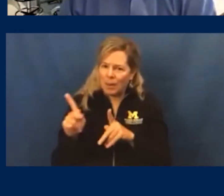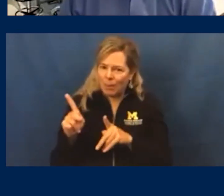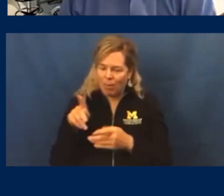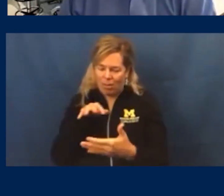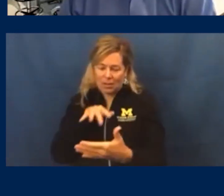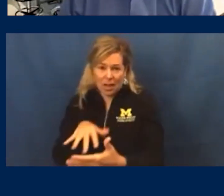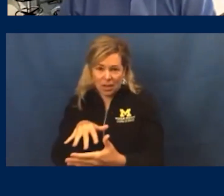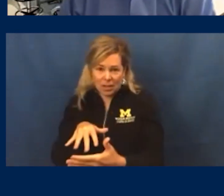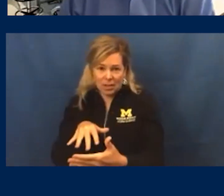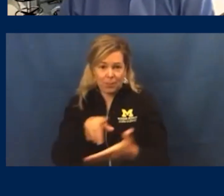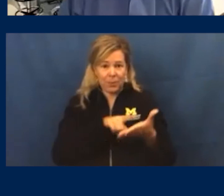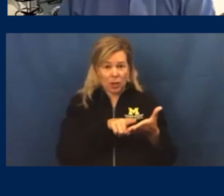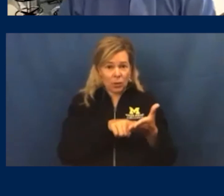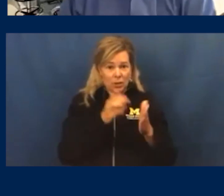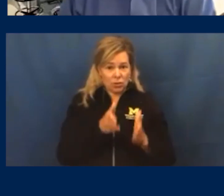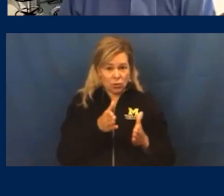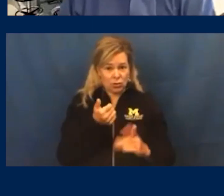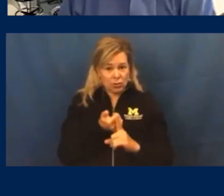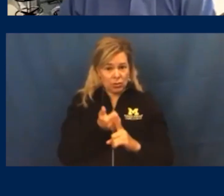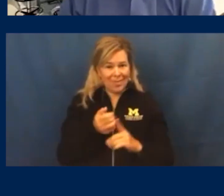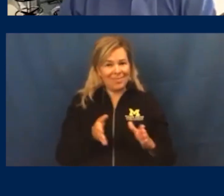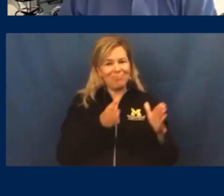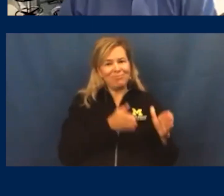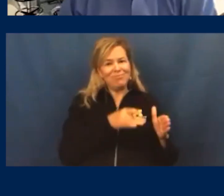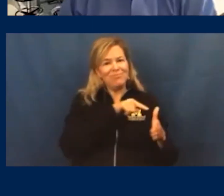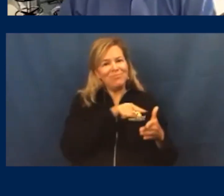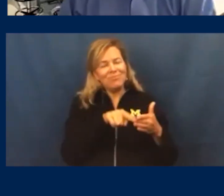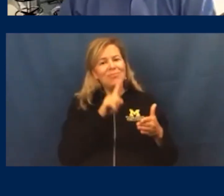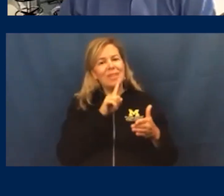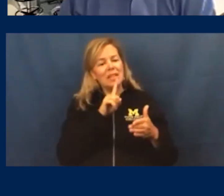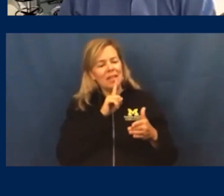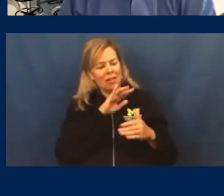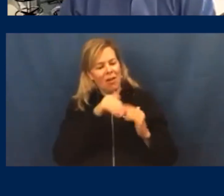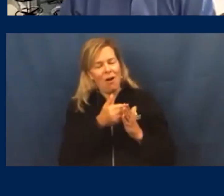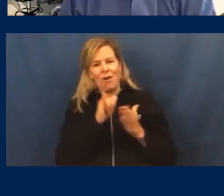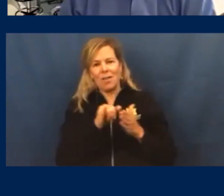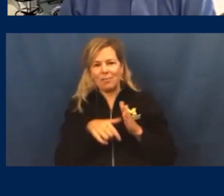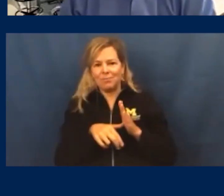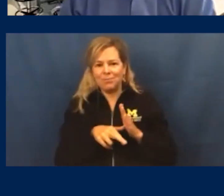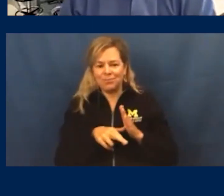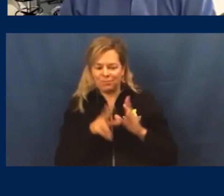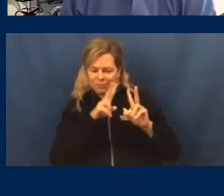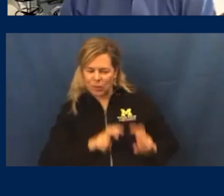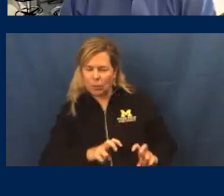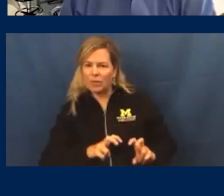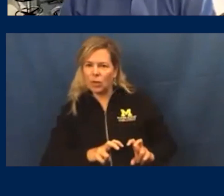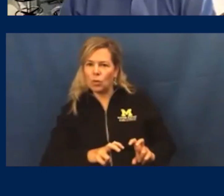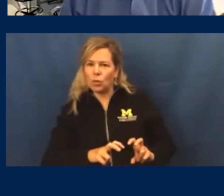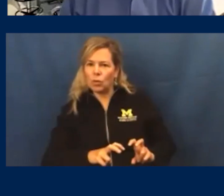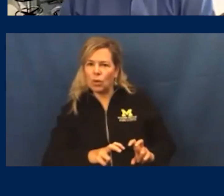the researchers doing the study, and the entities that actually review this research. And I'd like to underscore the important role of the